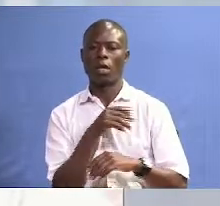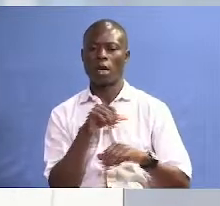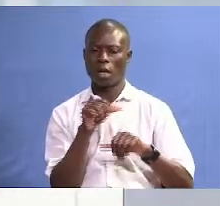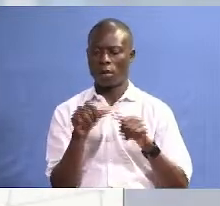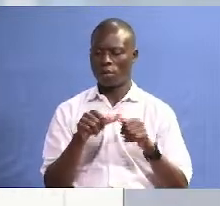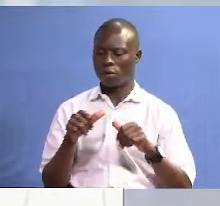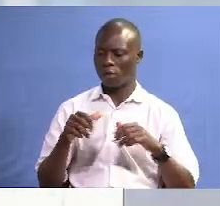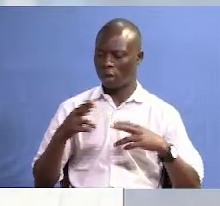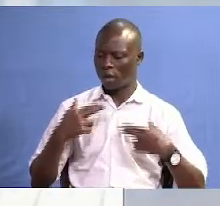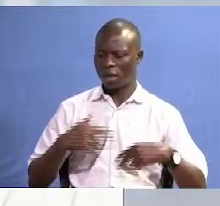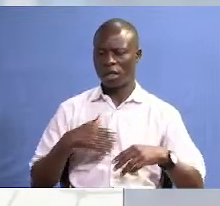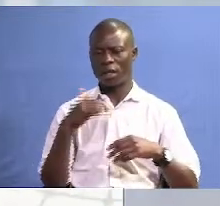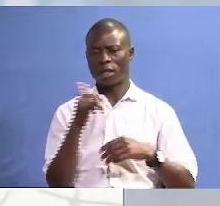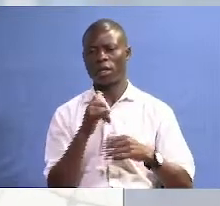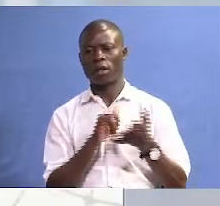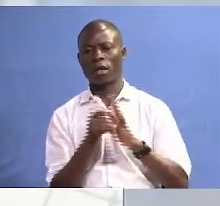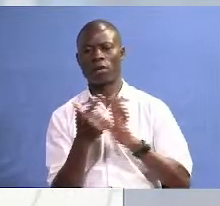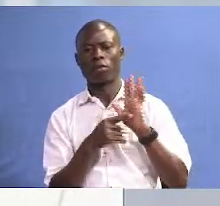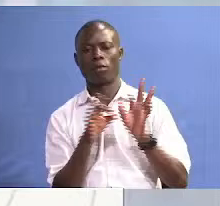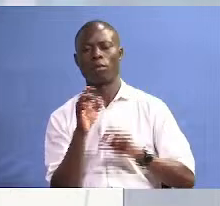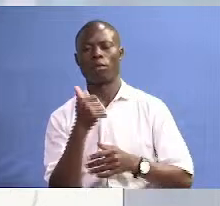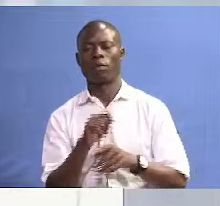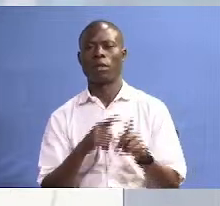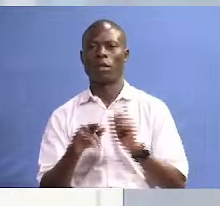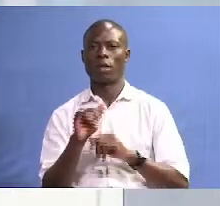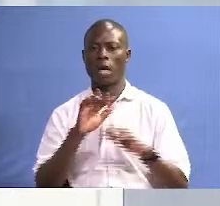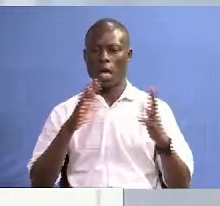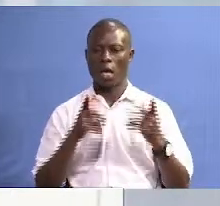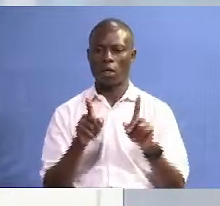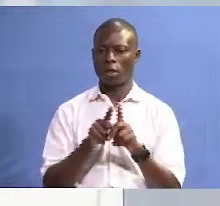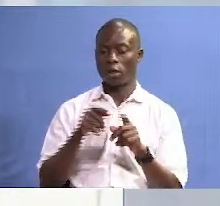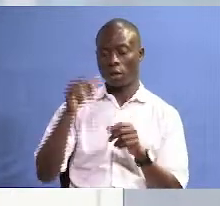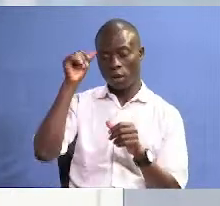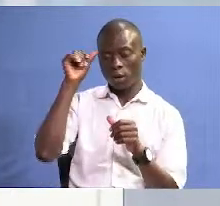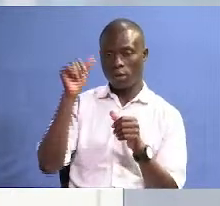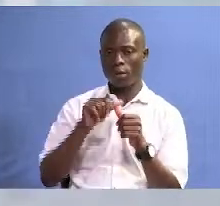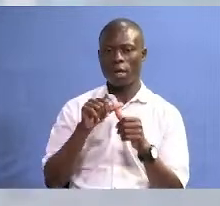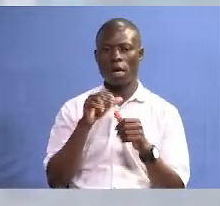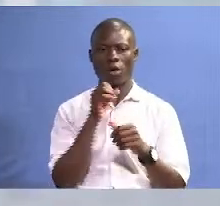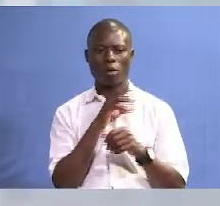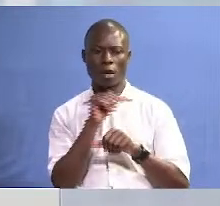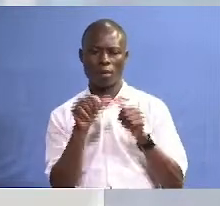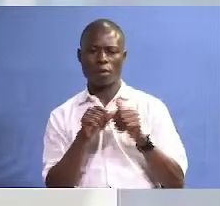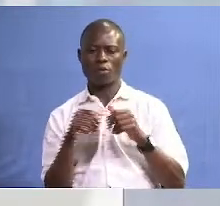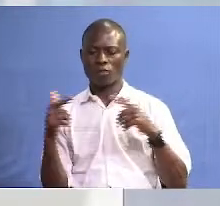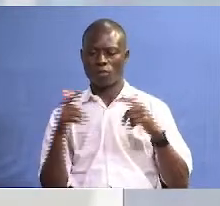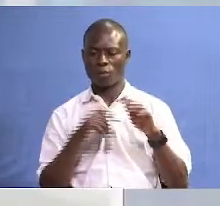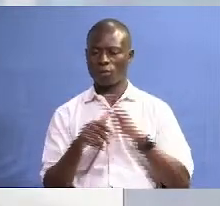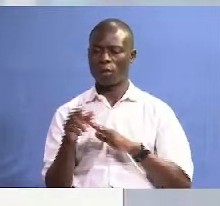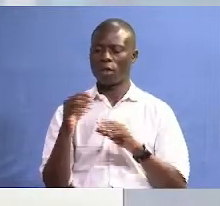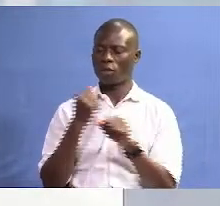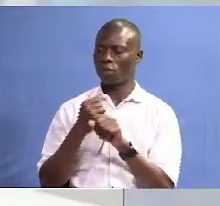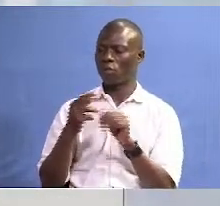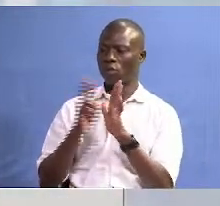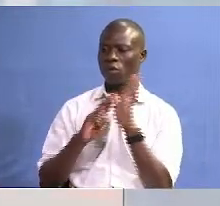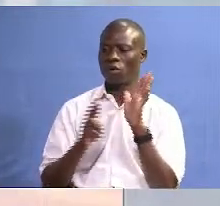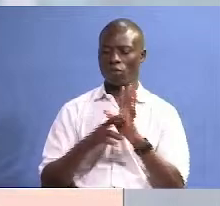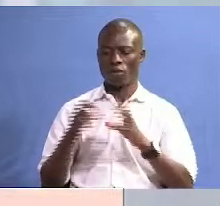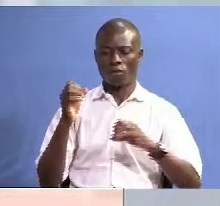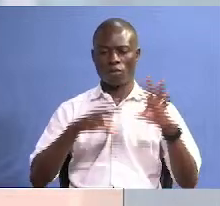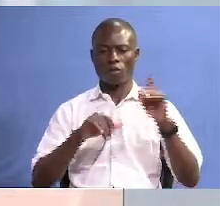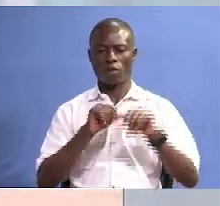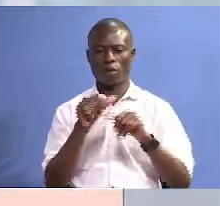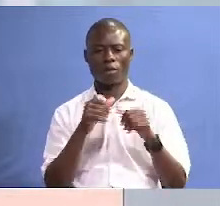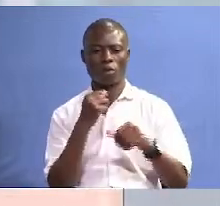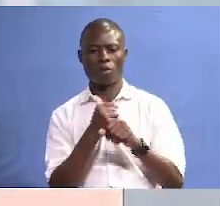death yet to be revealed. However, he will still be remembered for playing a very critical role and contribution to the